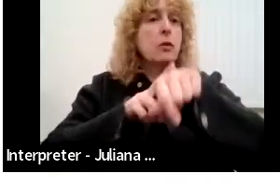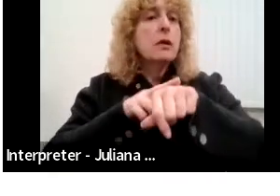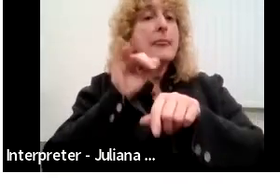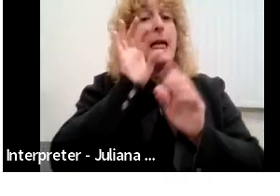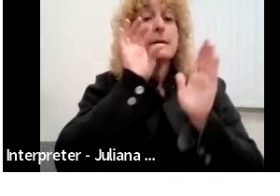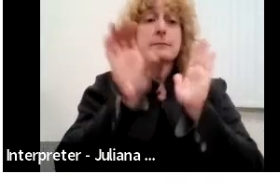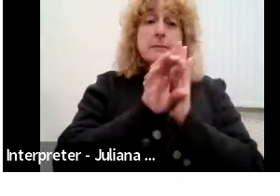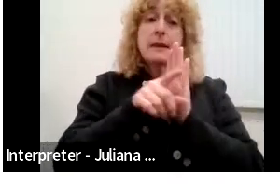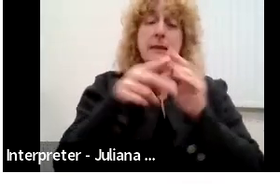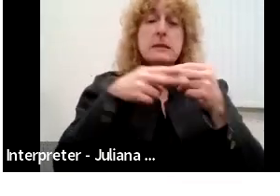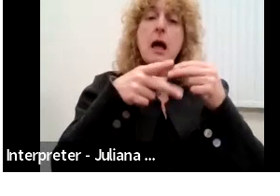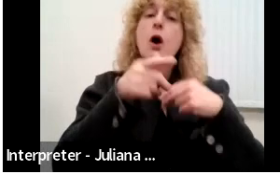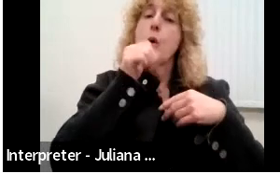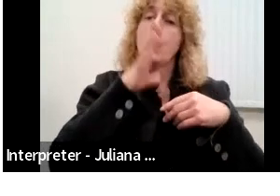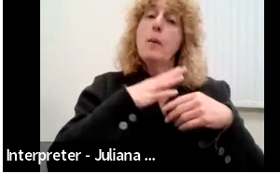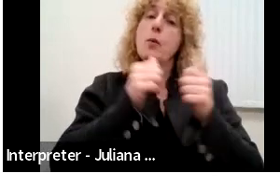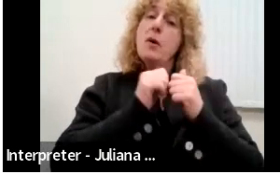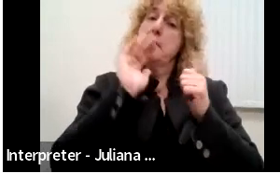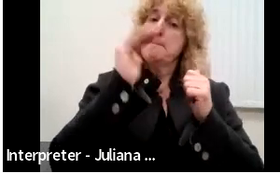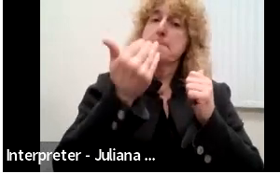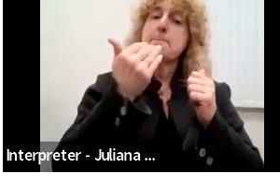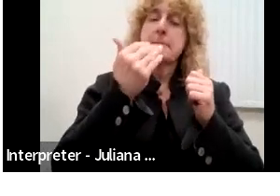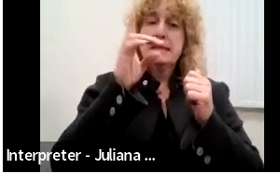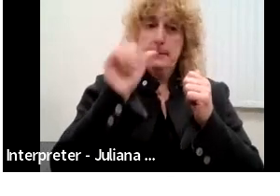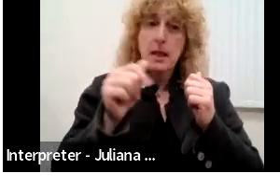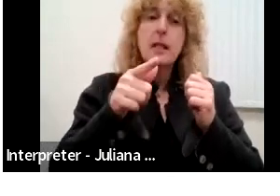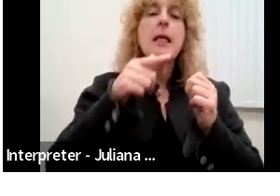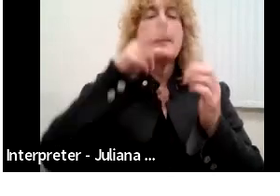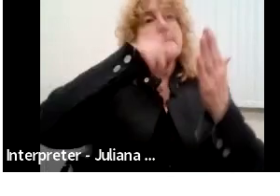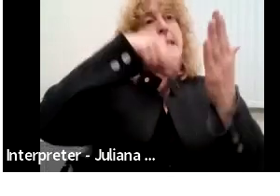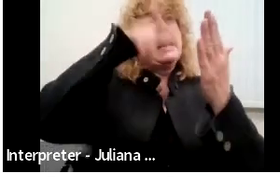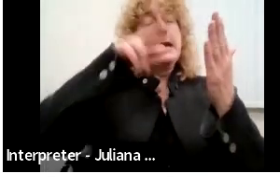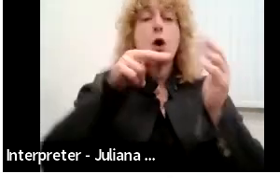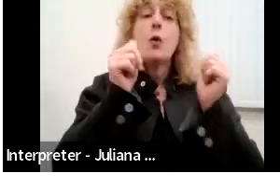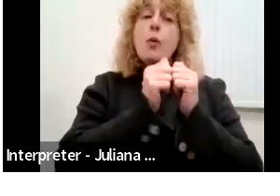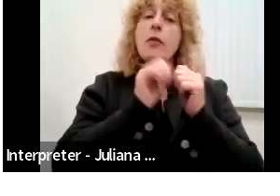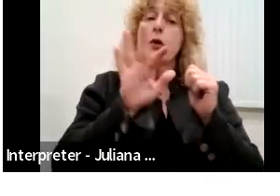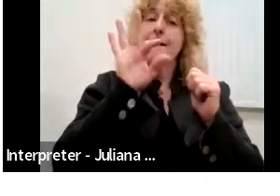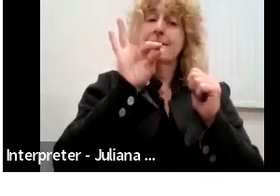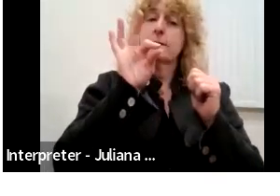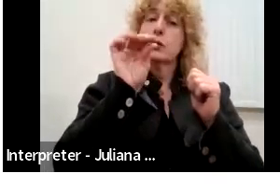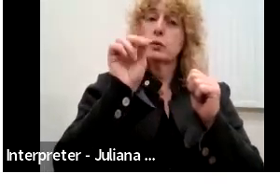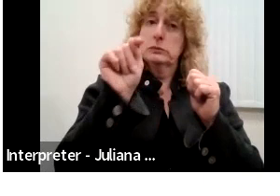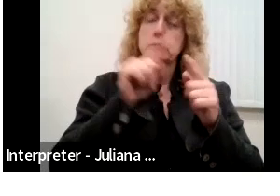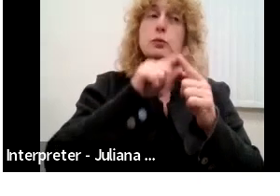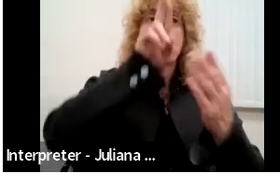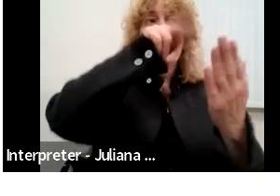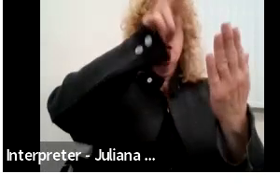in the slide is of a woman with an apparent disability painting with a paintbrush, and she is using her foot to paint.